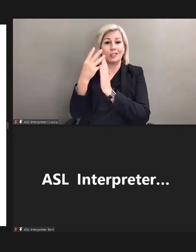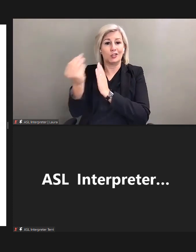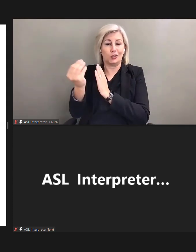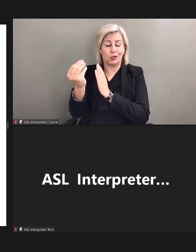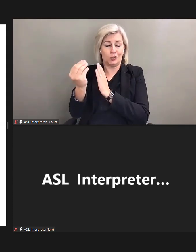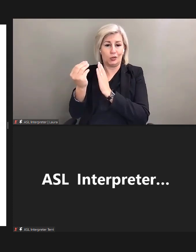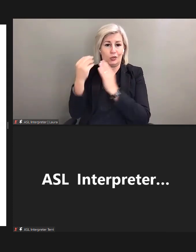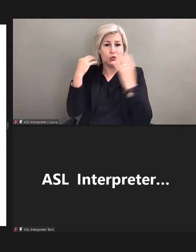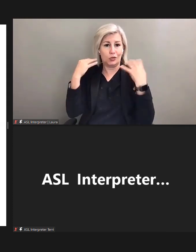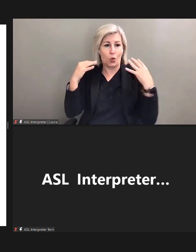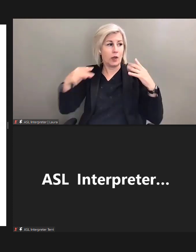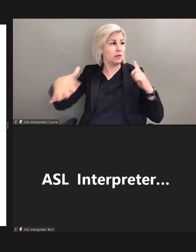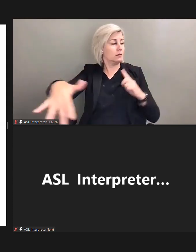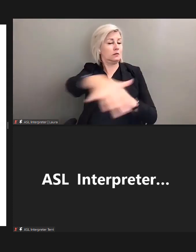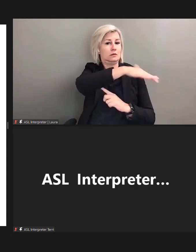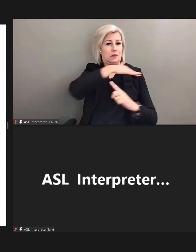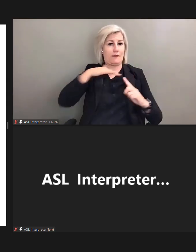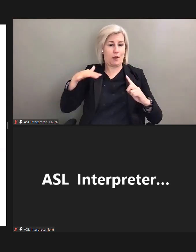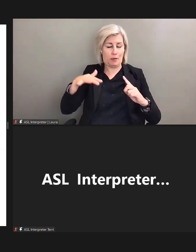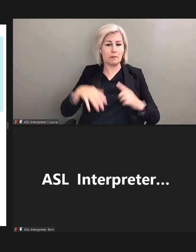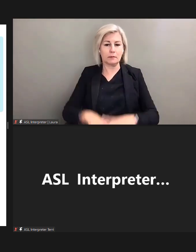the nearby environment.